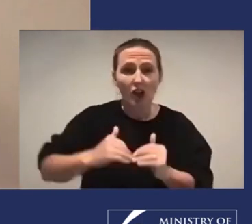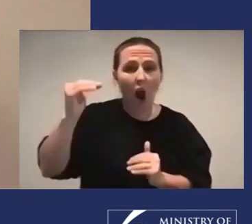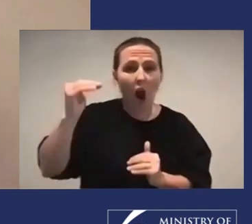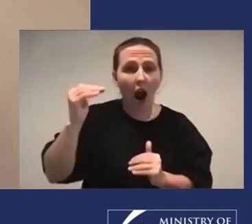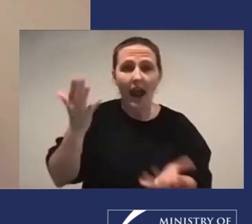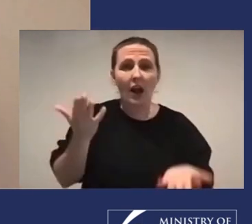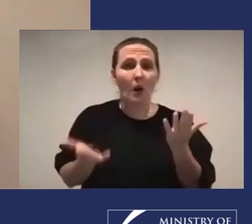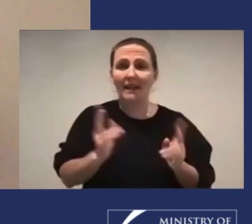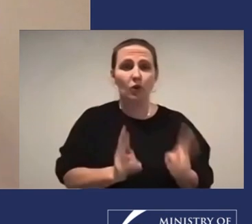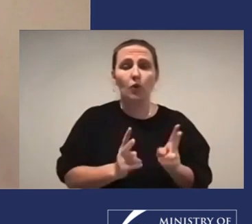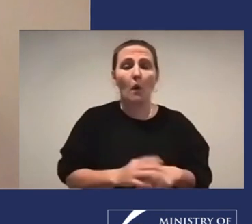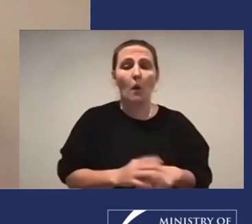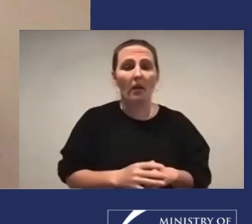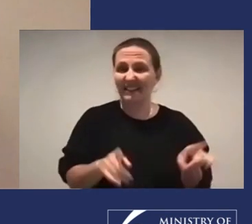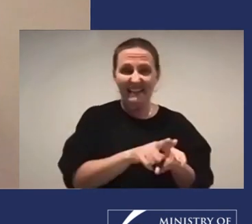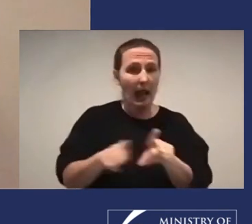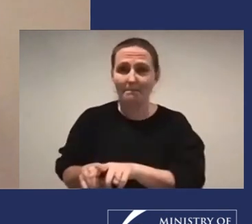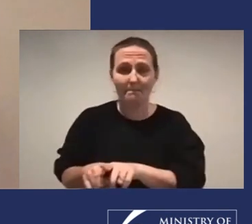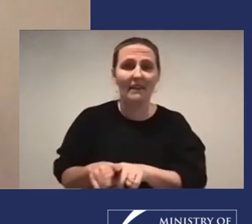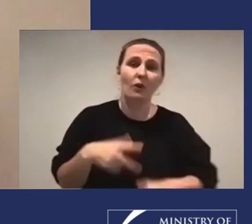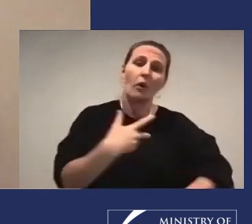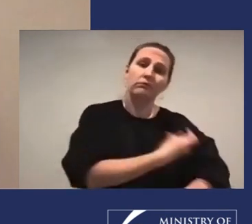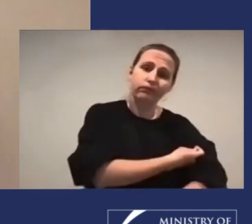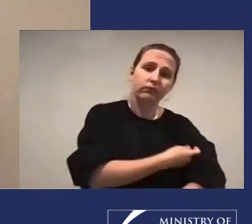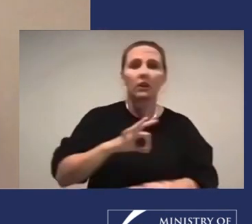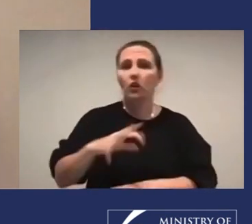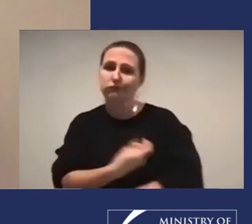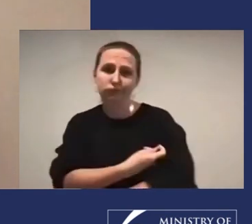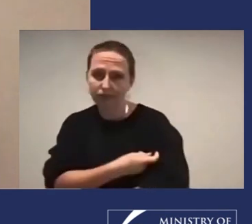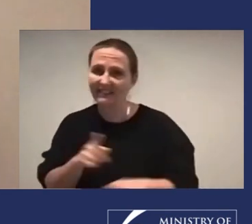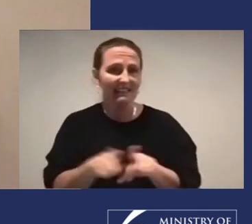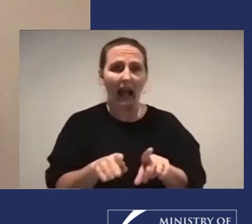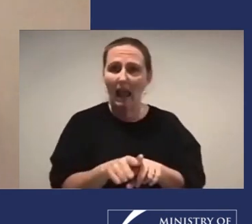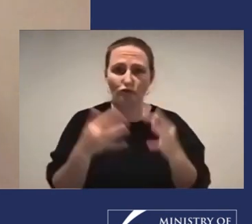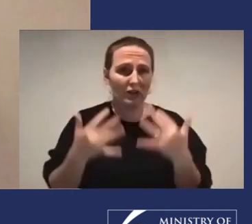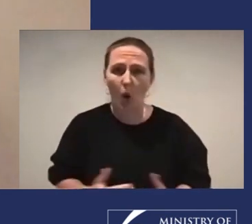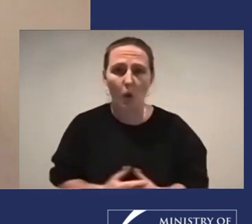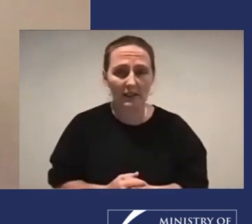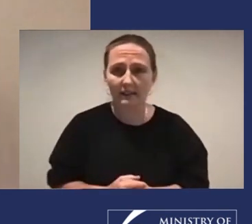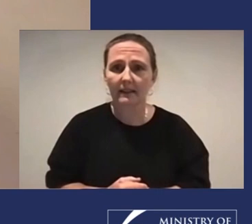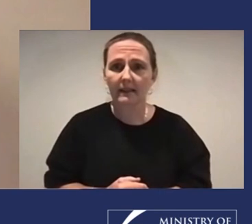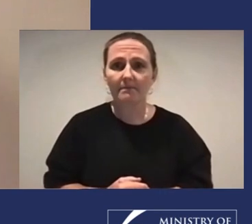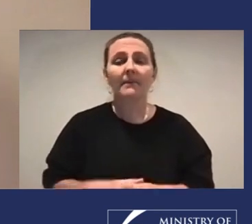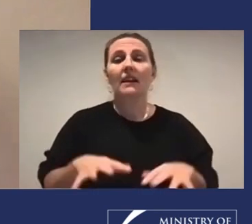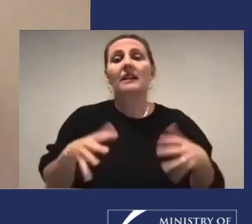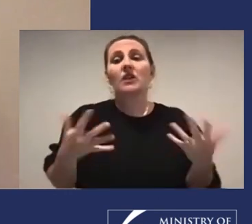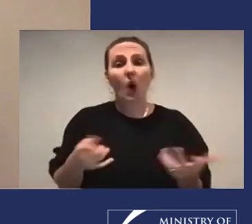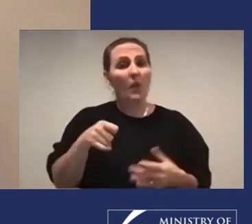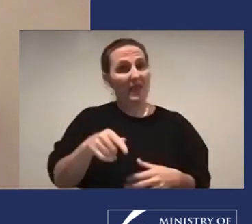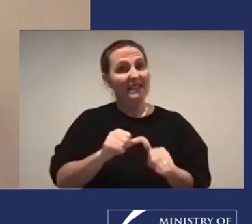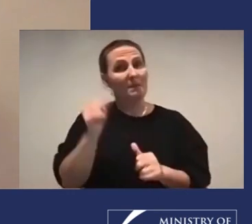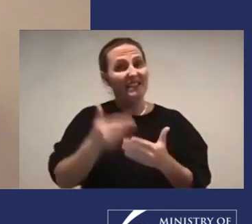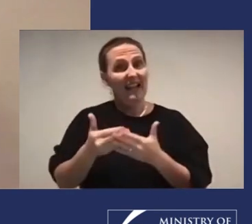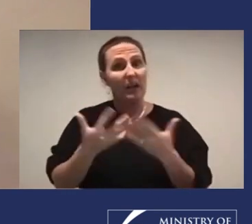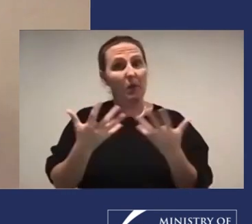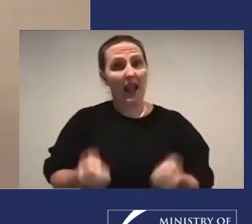for that area. So I think that's quite reassuring, and those are the best studies we have. I think what the question also reflects is that